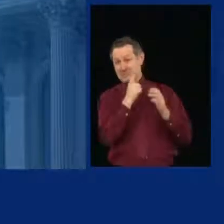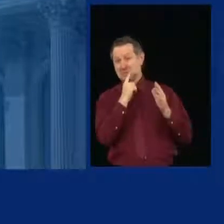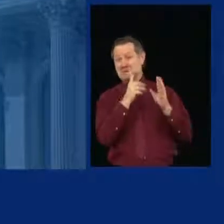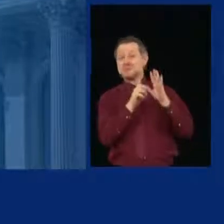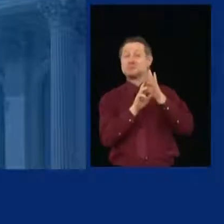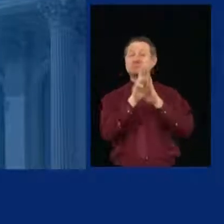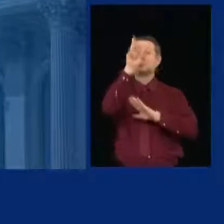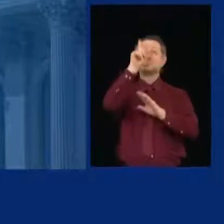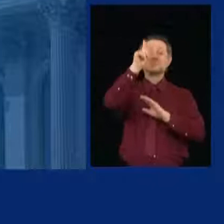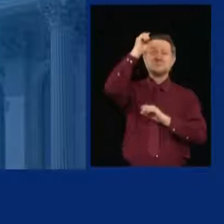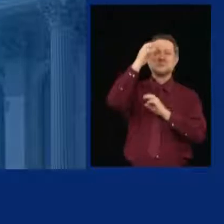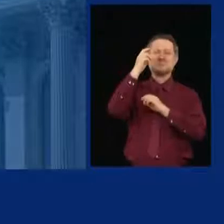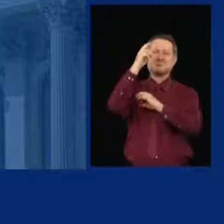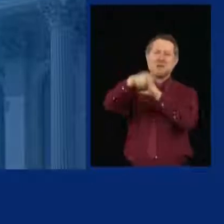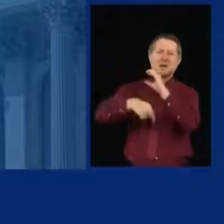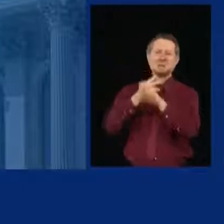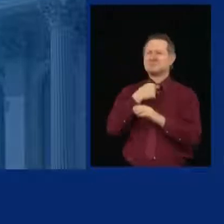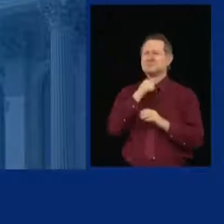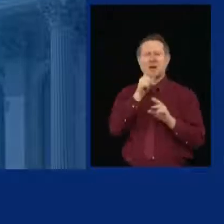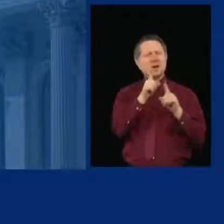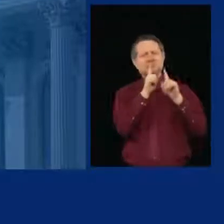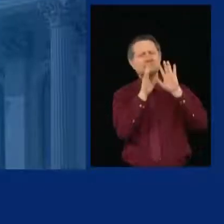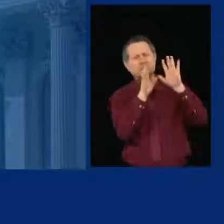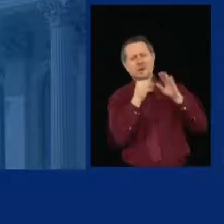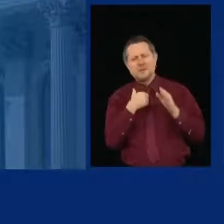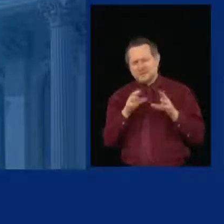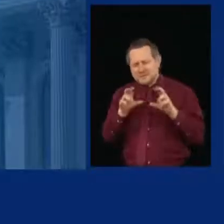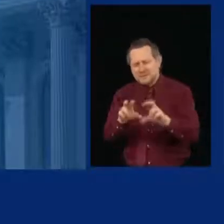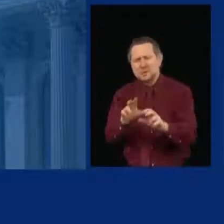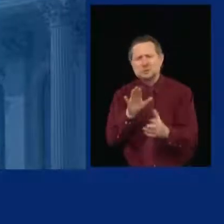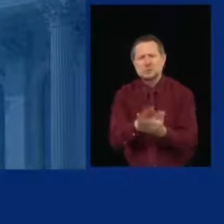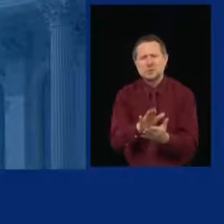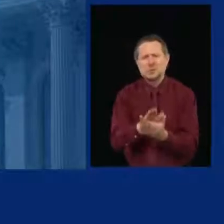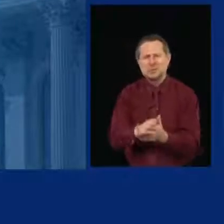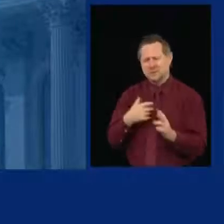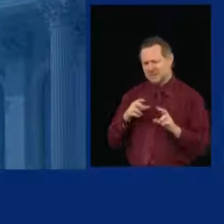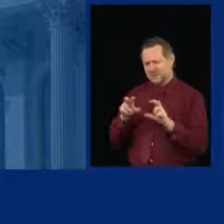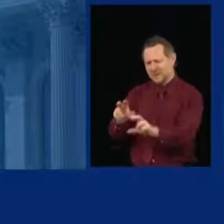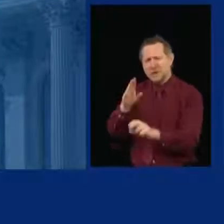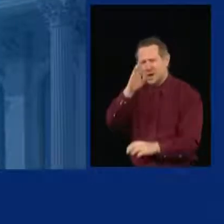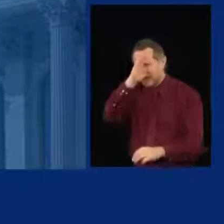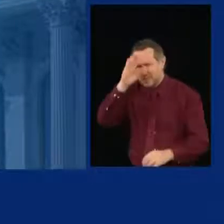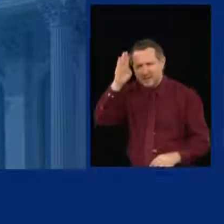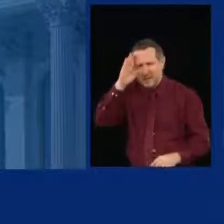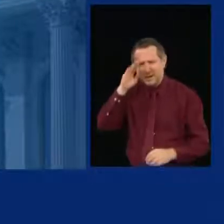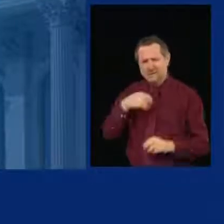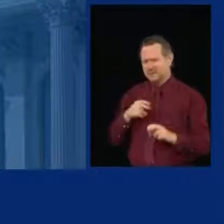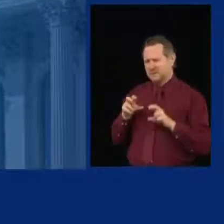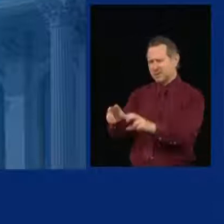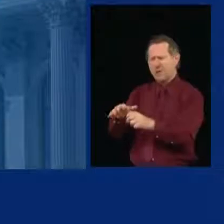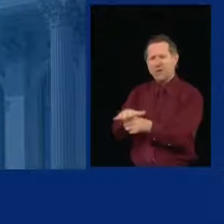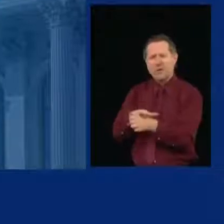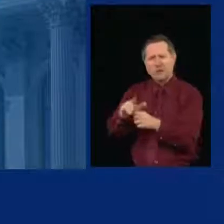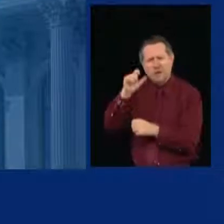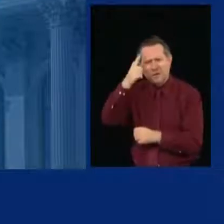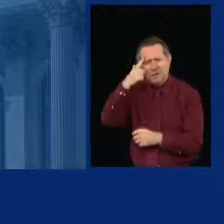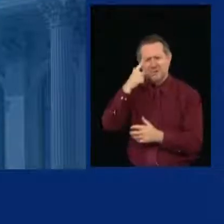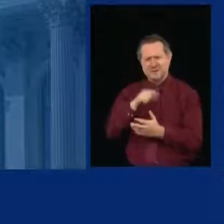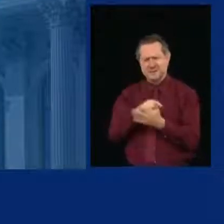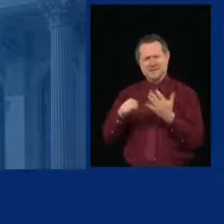fund schools, we fund hospitals, and we fund local governments. That's the state